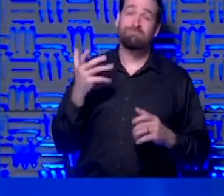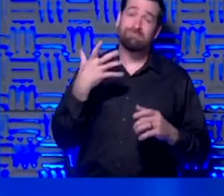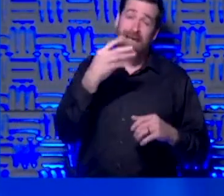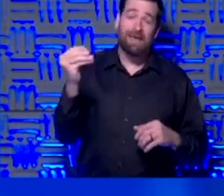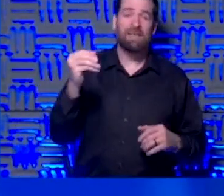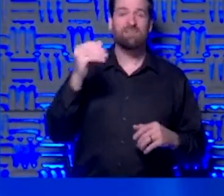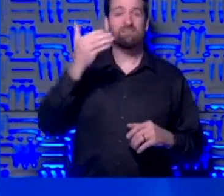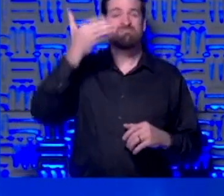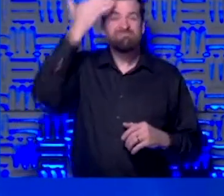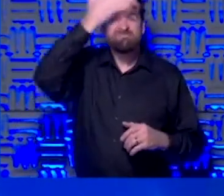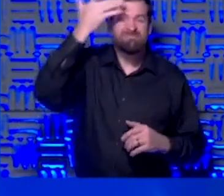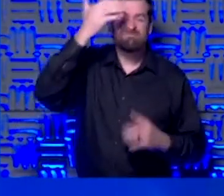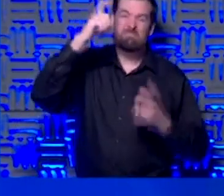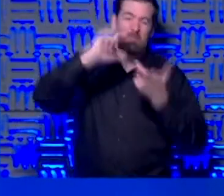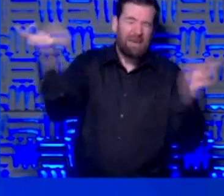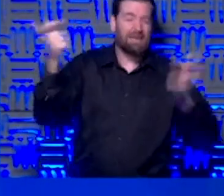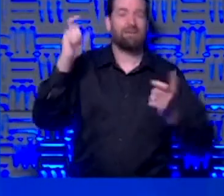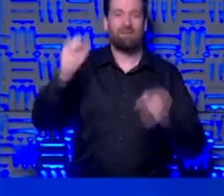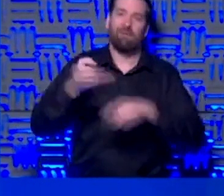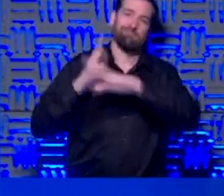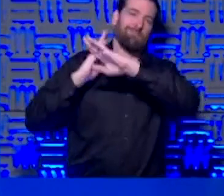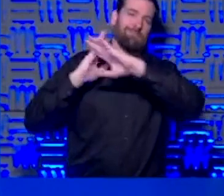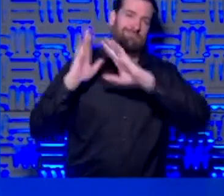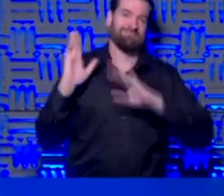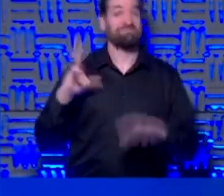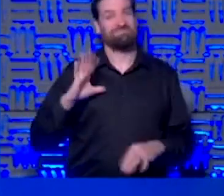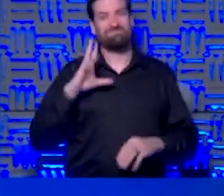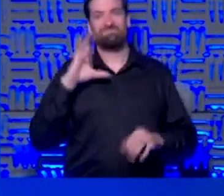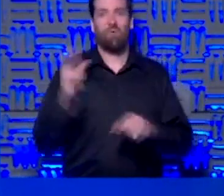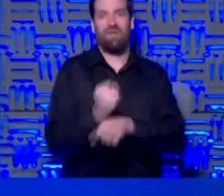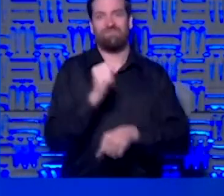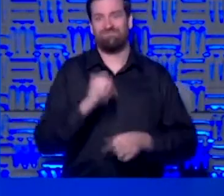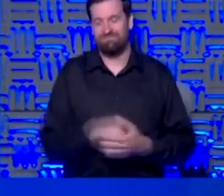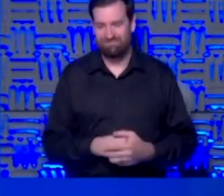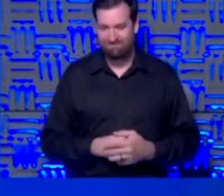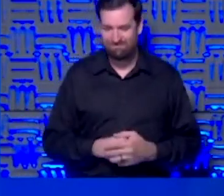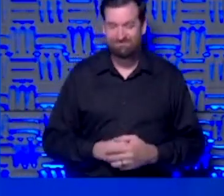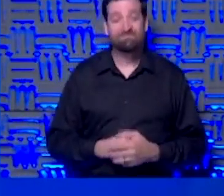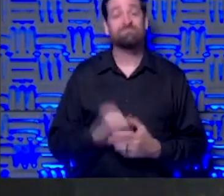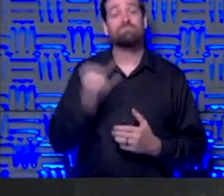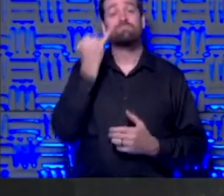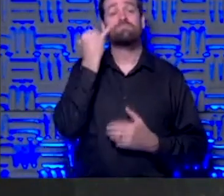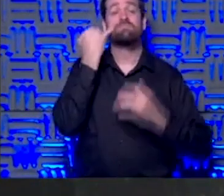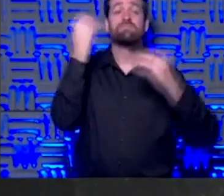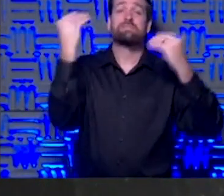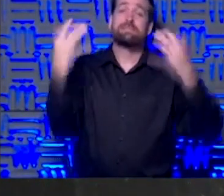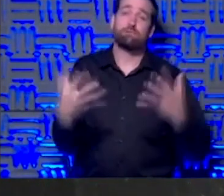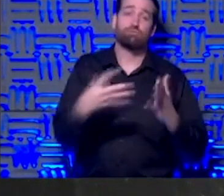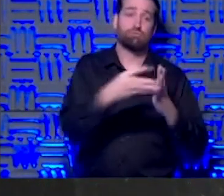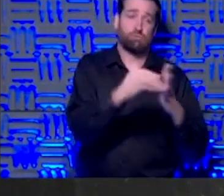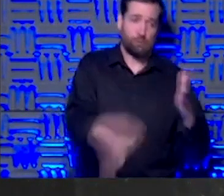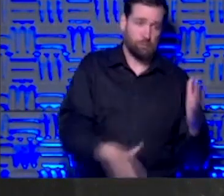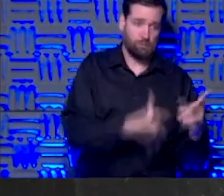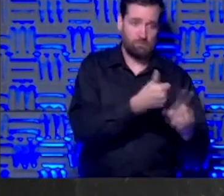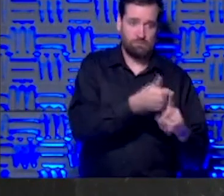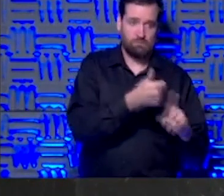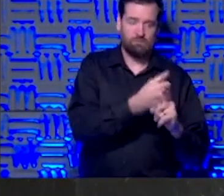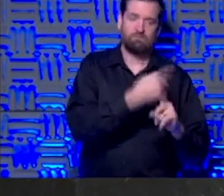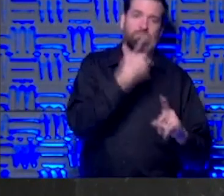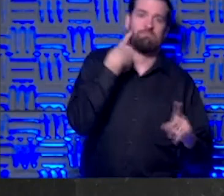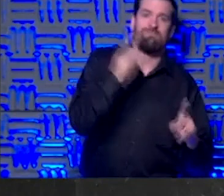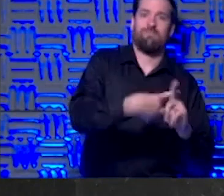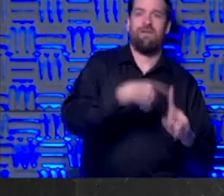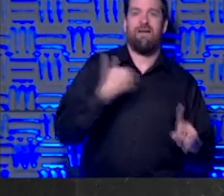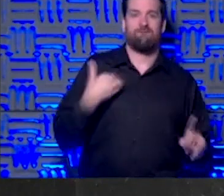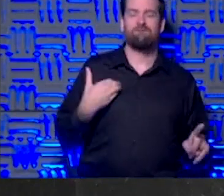forehead is, which can be a win. All right. So if a teacher or a student tests positive, what should the school